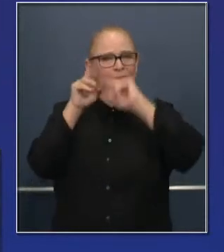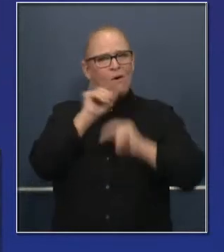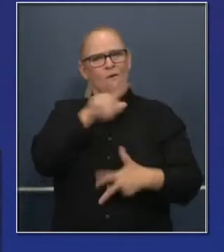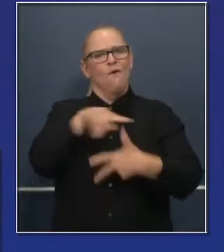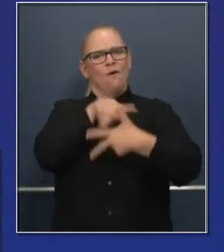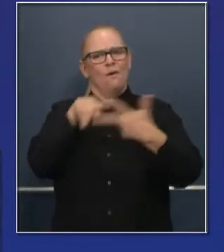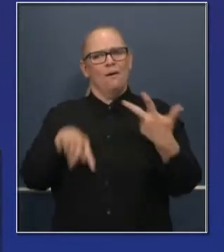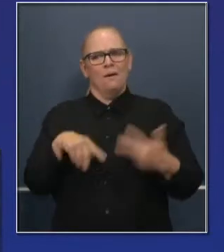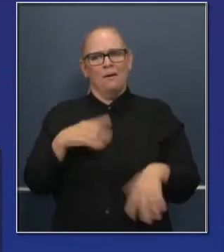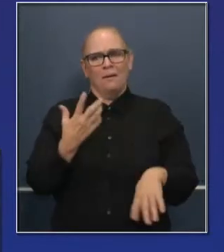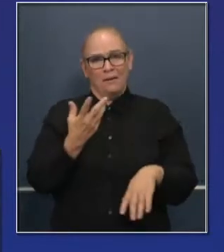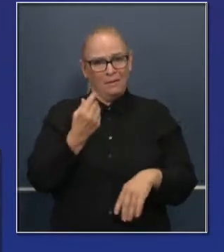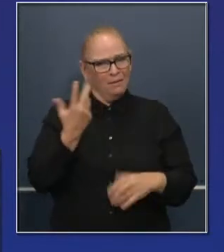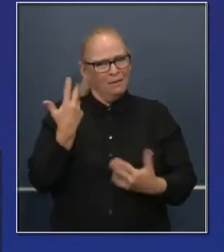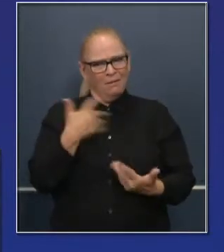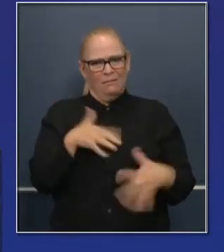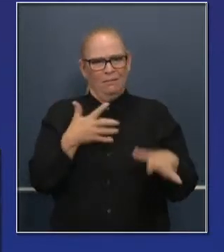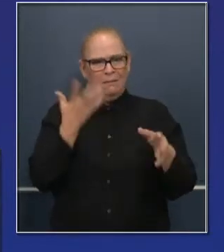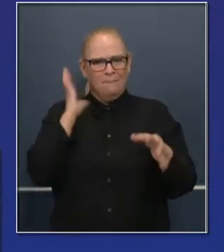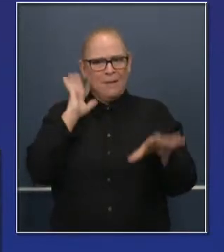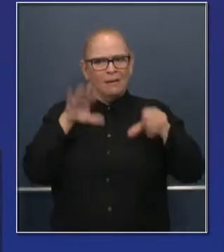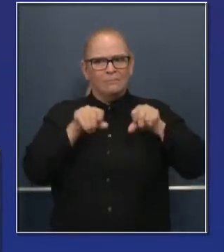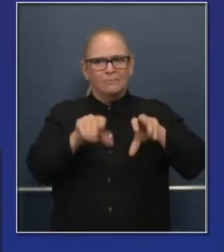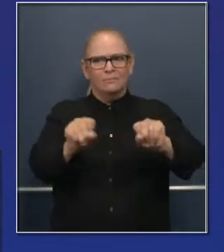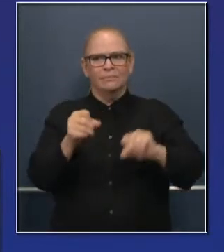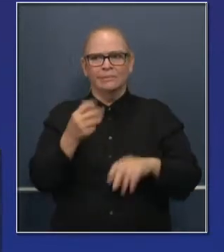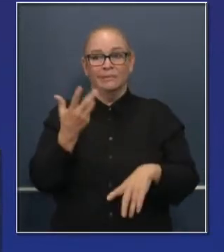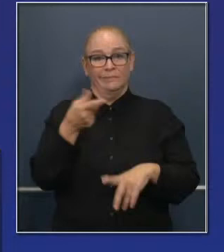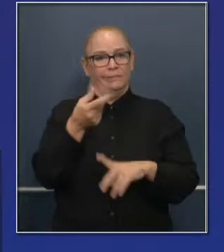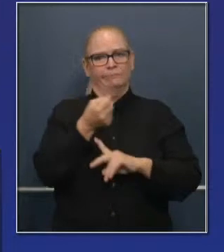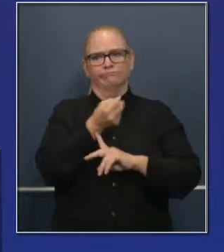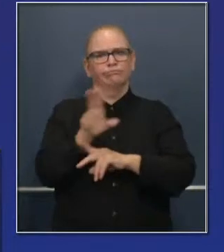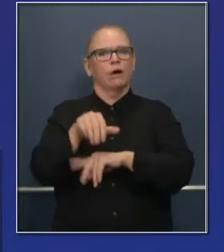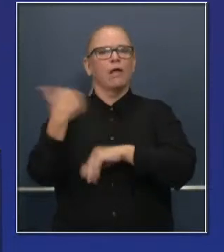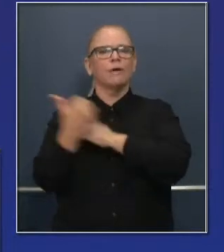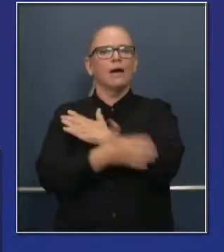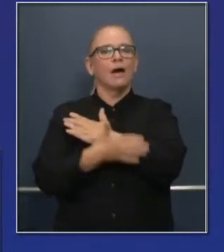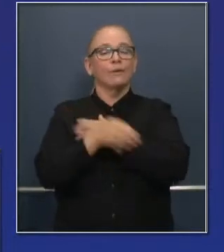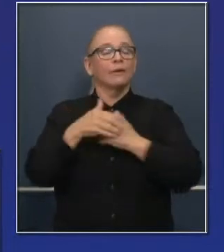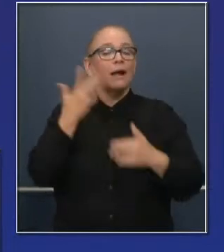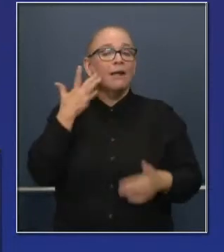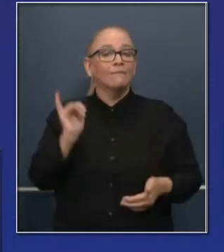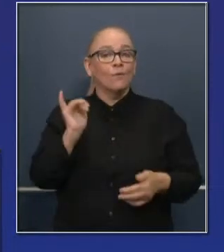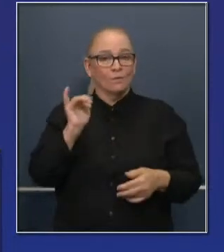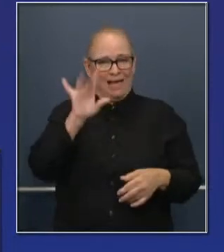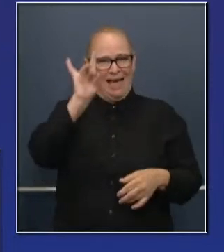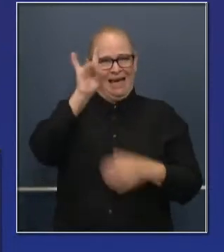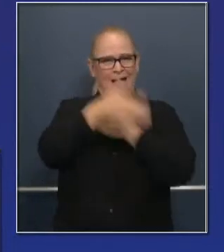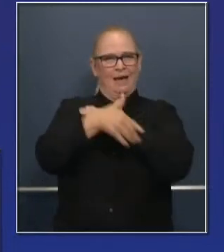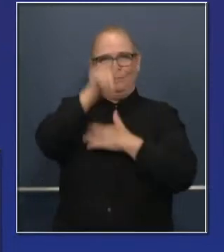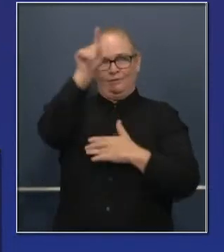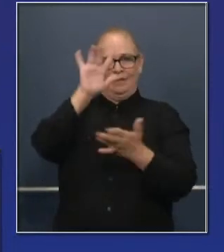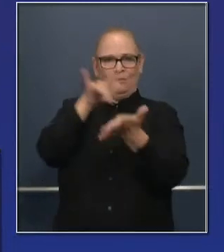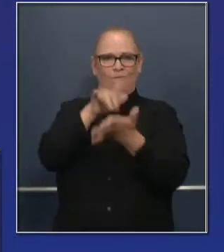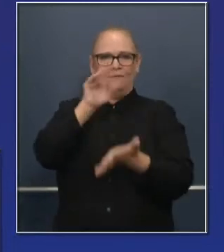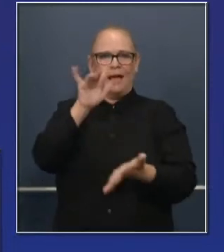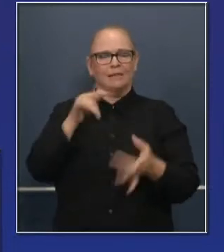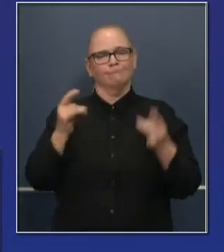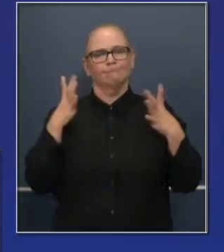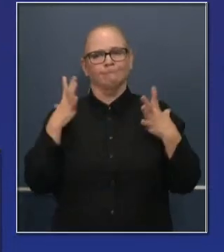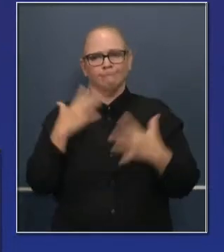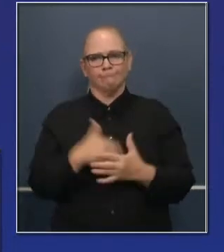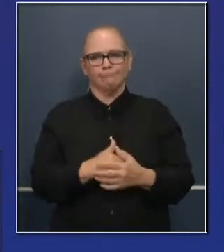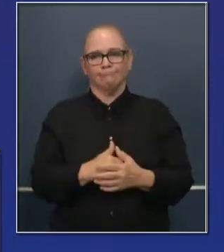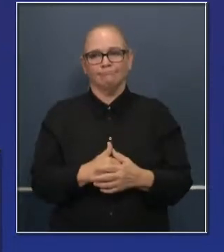rest of California. And if you ask me today, what our biggest area of concern in a state as large